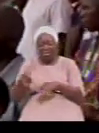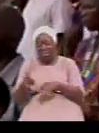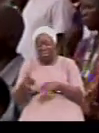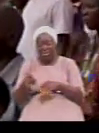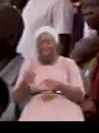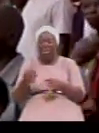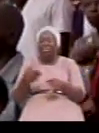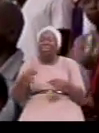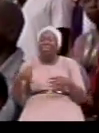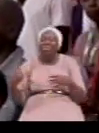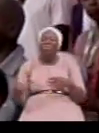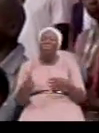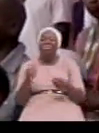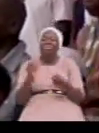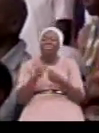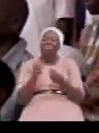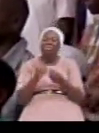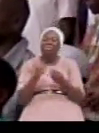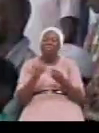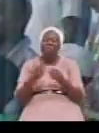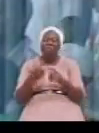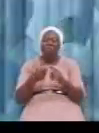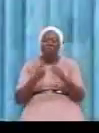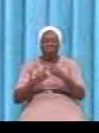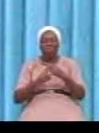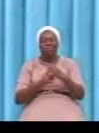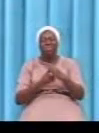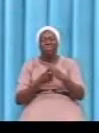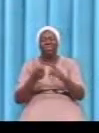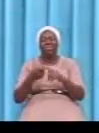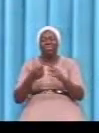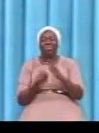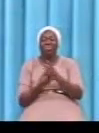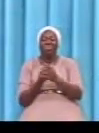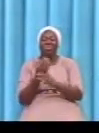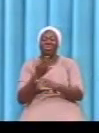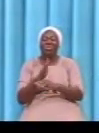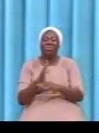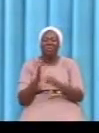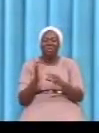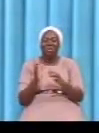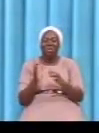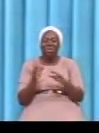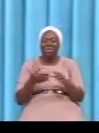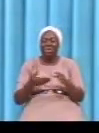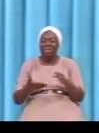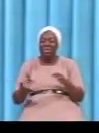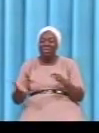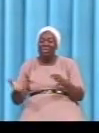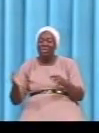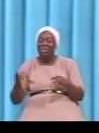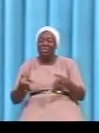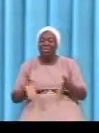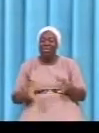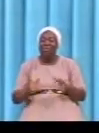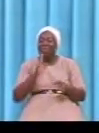more from the fountain, from the source. The source is inexhaustible. Let there be a greater